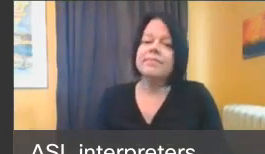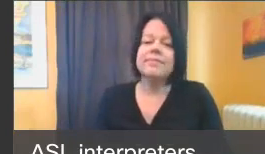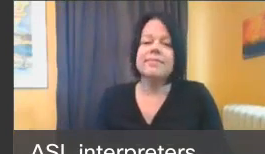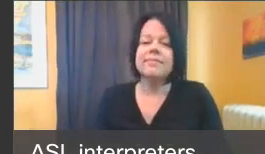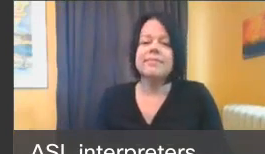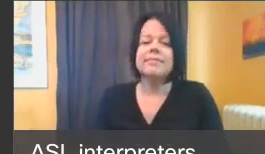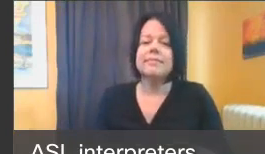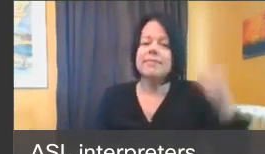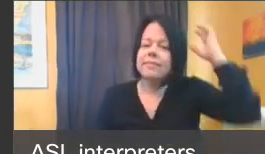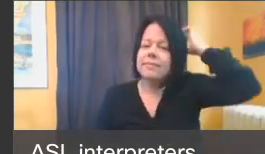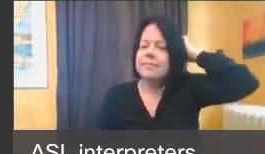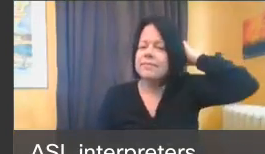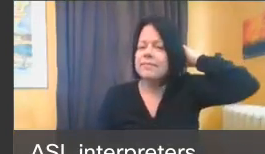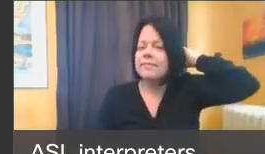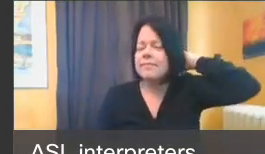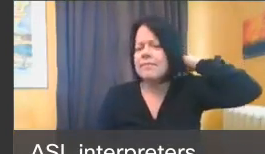I heard a member speaking.